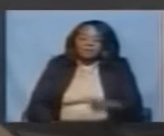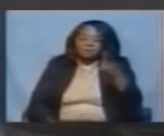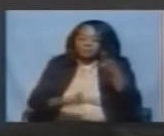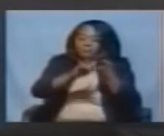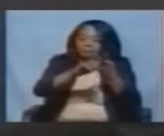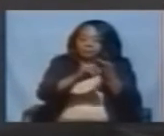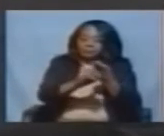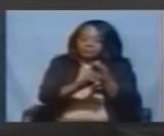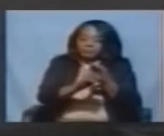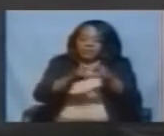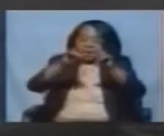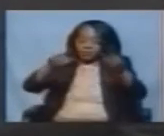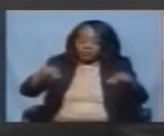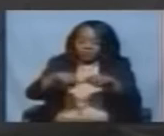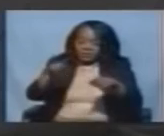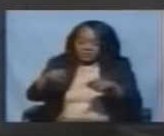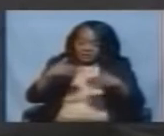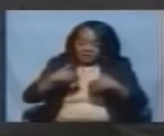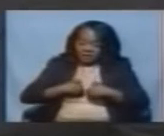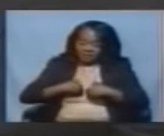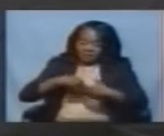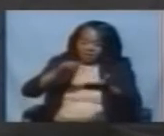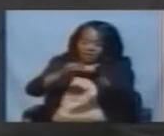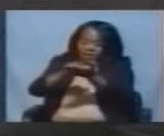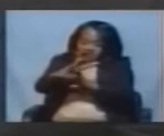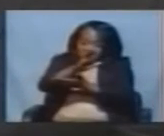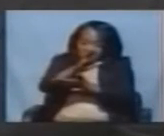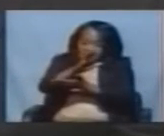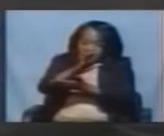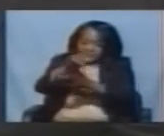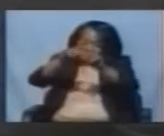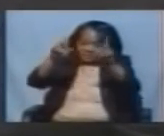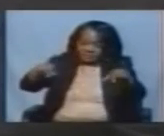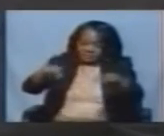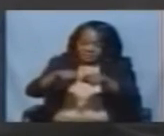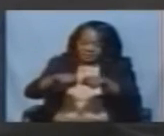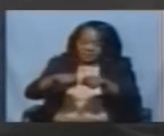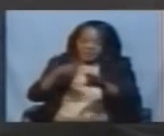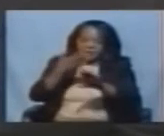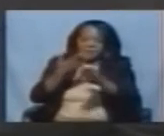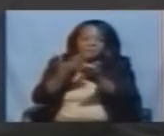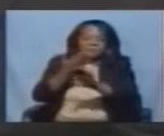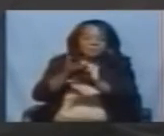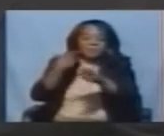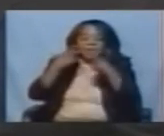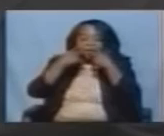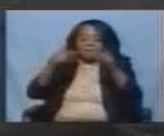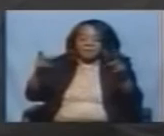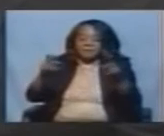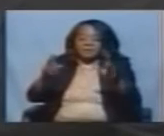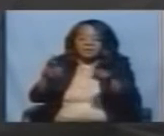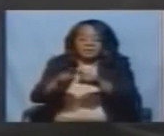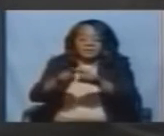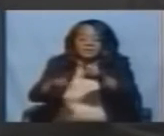you have the solicitation document done. You have to advertise that solicitation document. I told you initially that public procurement is premised on the fact